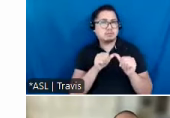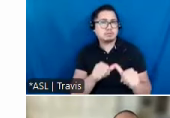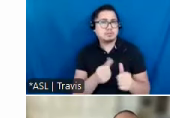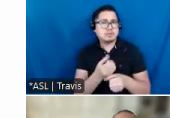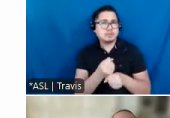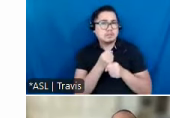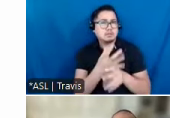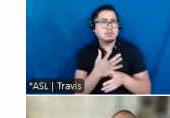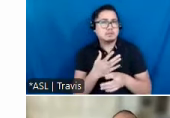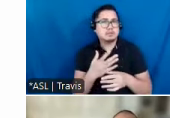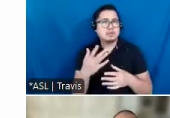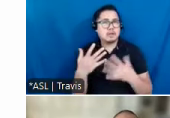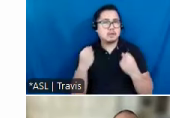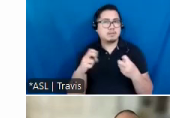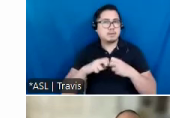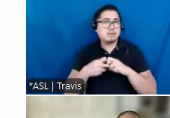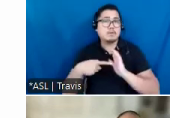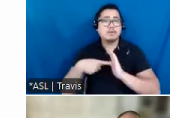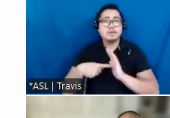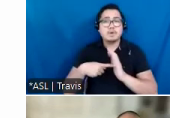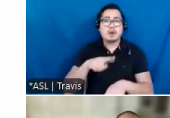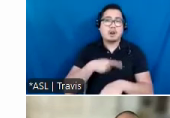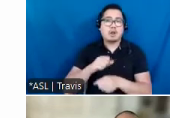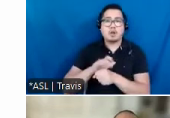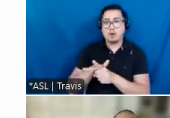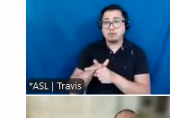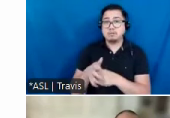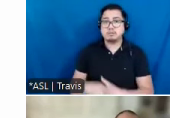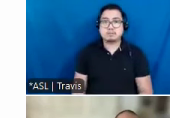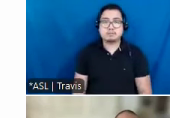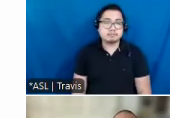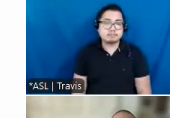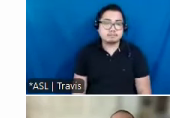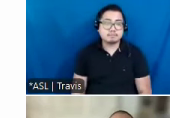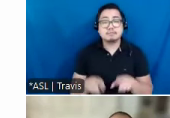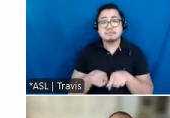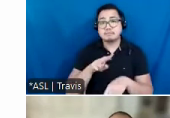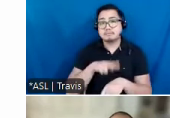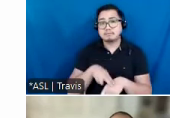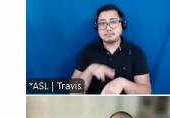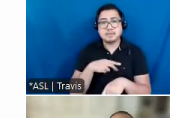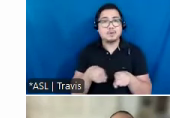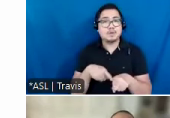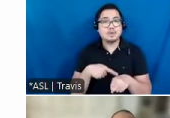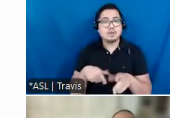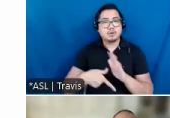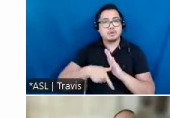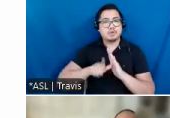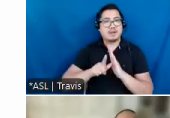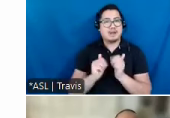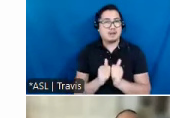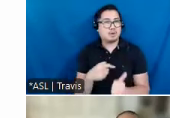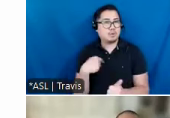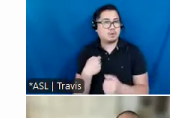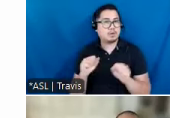impacts, including complications like long COVID. And of course, we will also be reviewing how we can